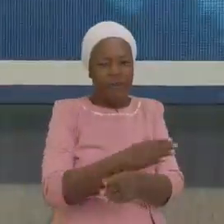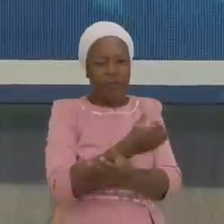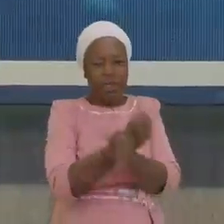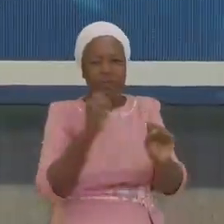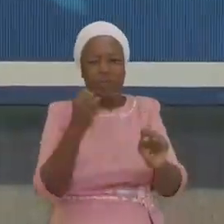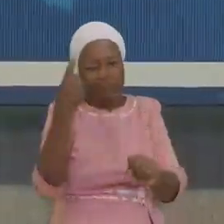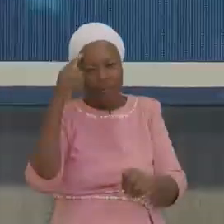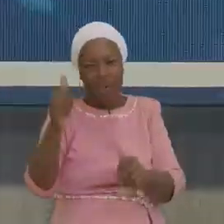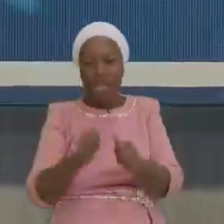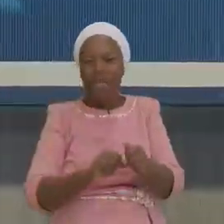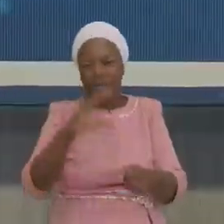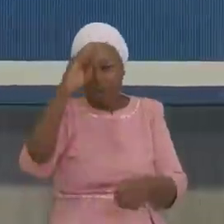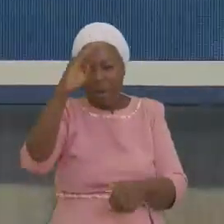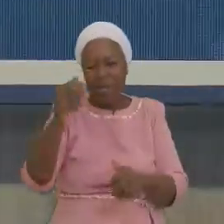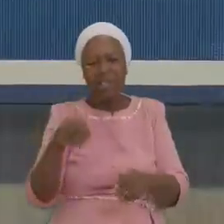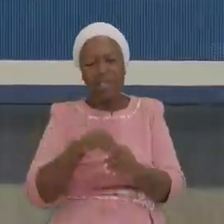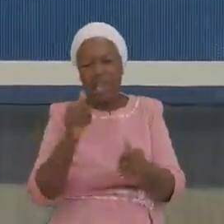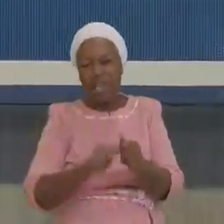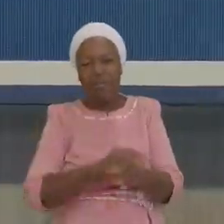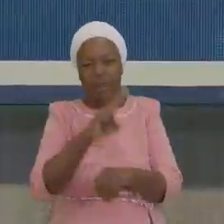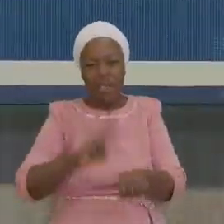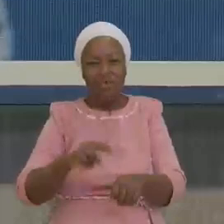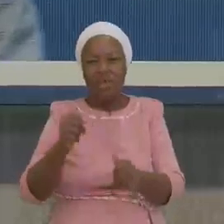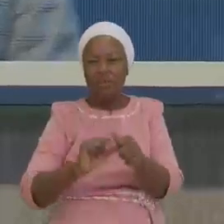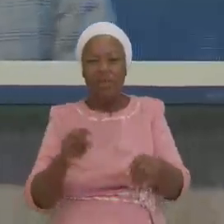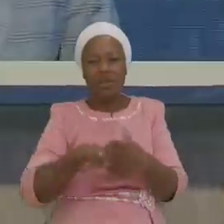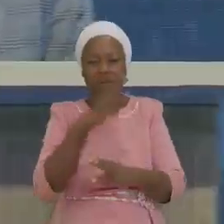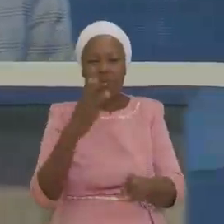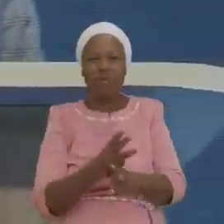man in every nation all over the world.